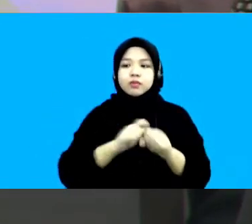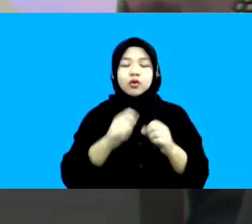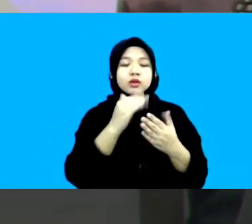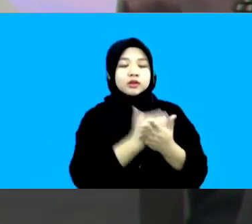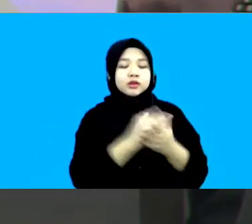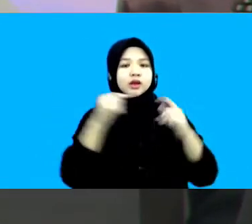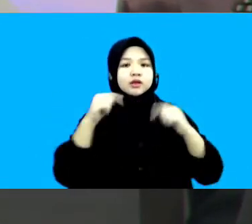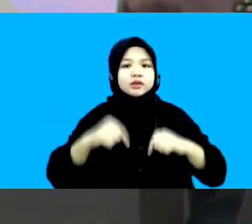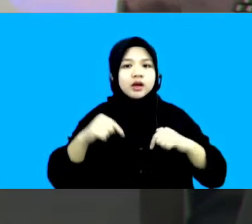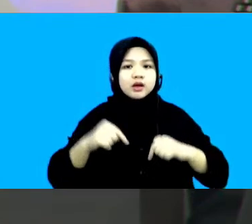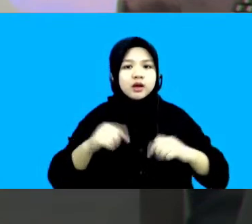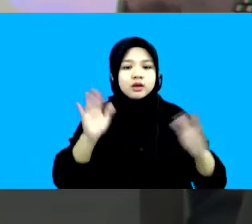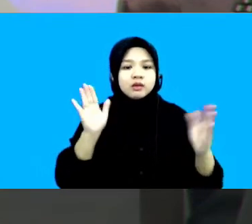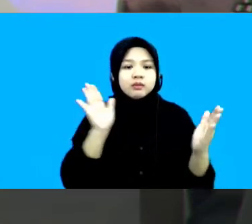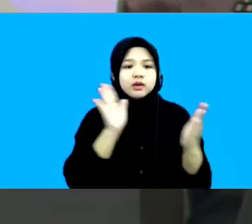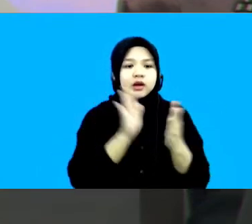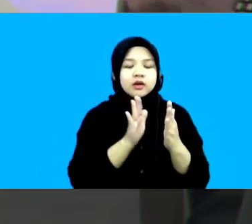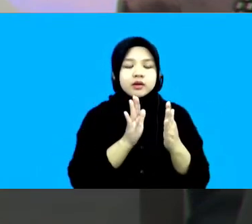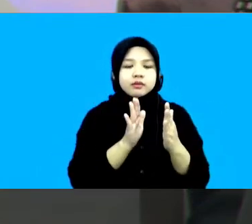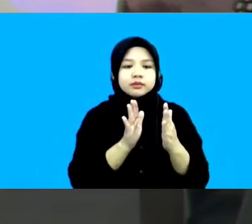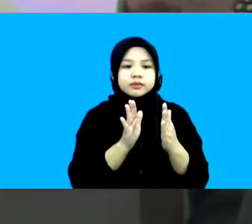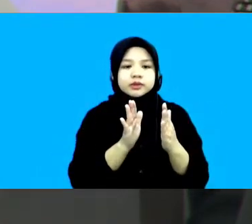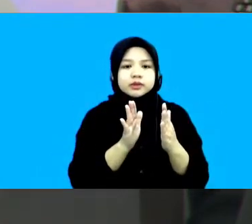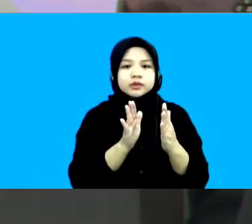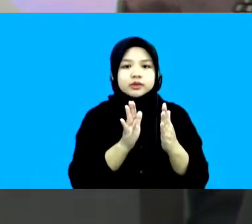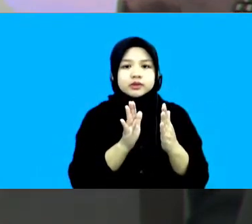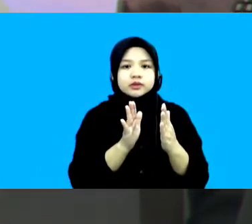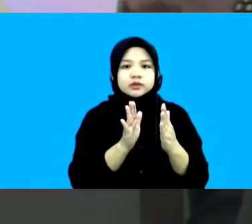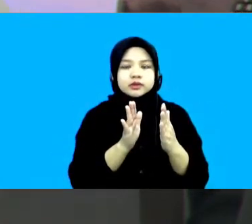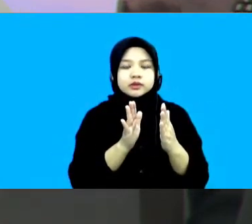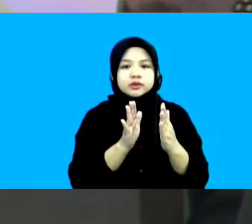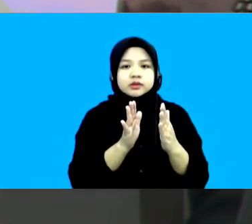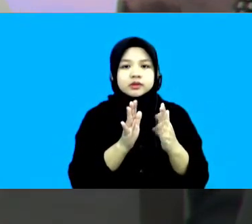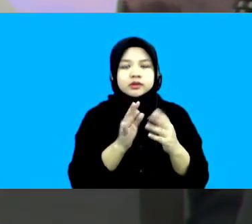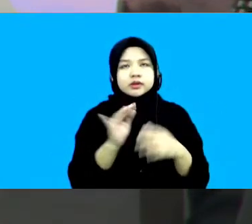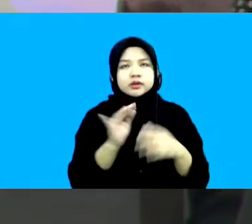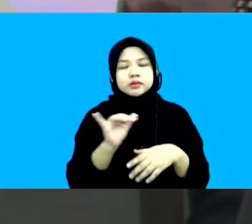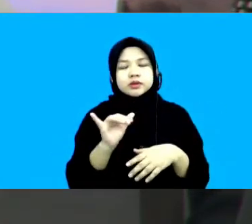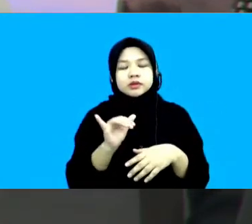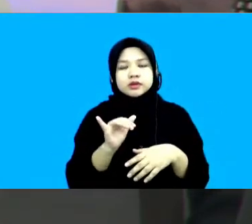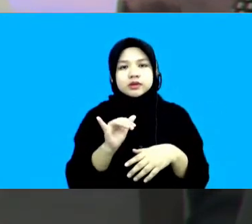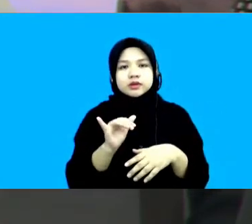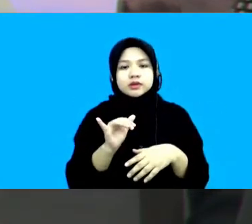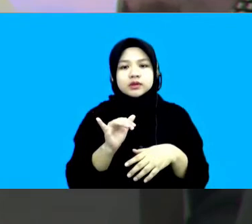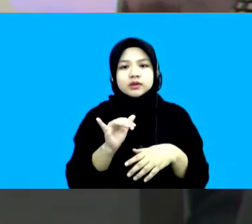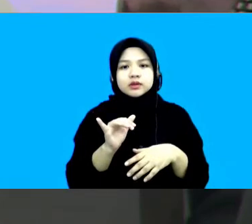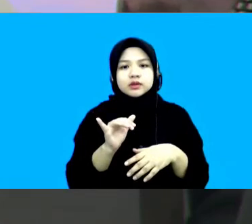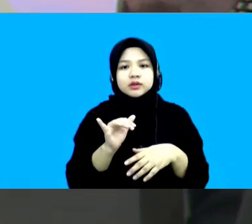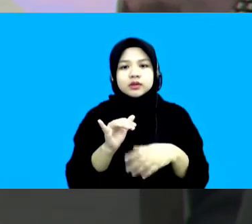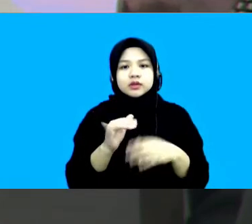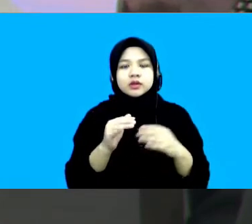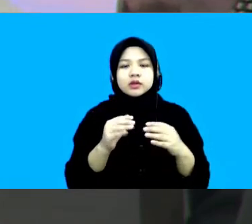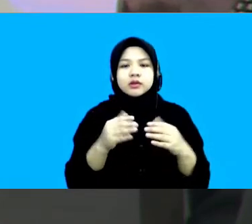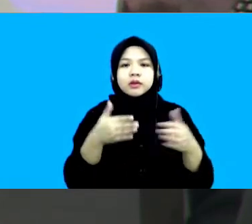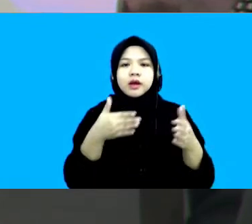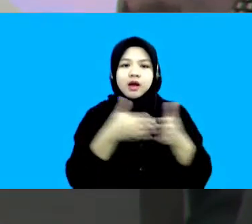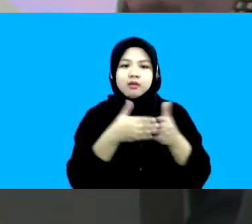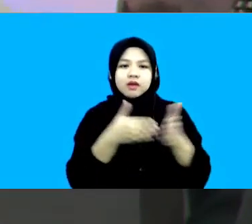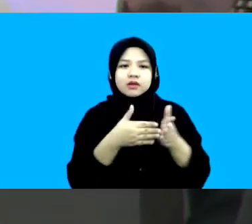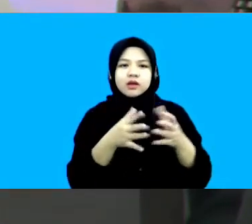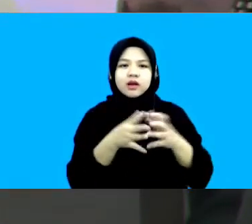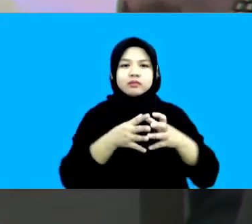perspective of development is also very important. Yeah, and then with the MPI, the 10 indicators you